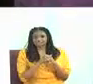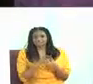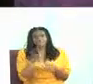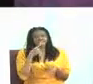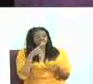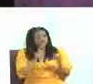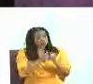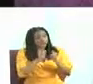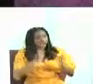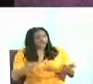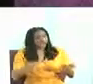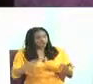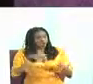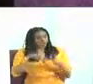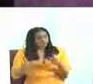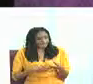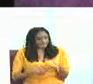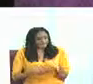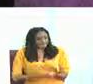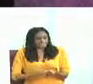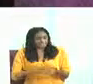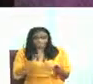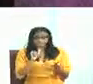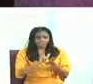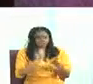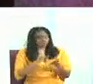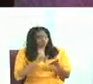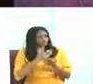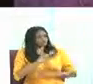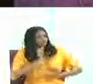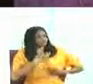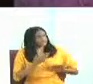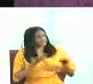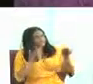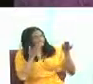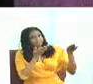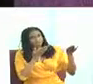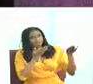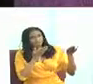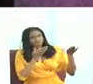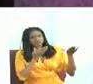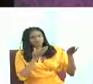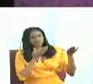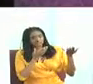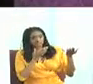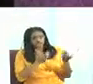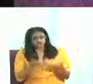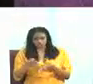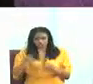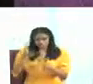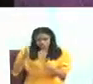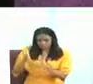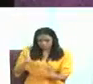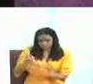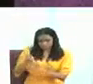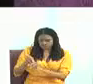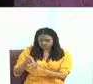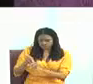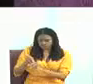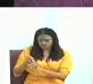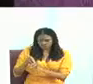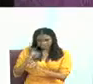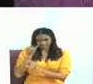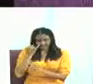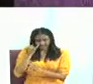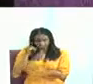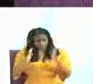but without faith, it is impossible to please him. For he that cometh to God must believe that he